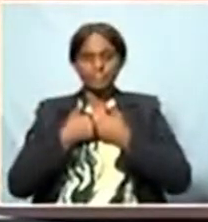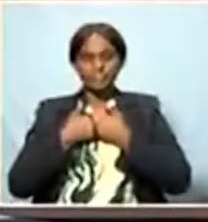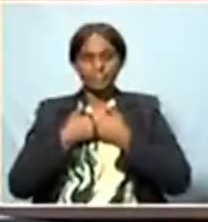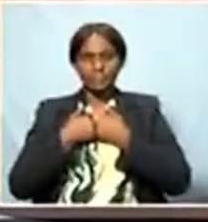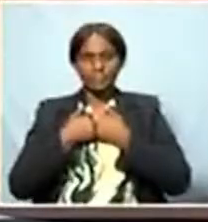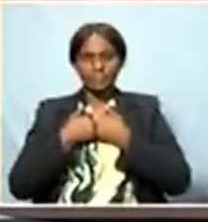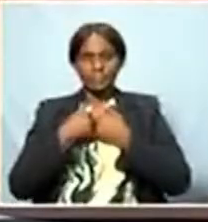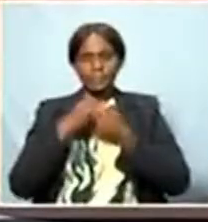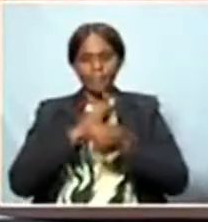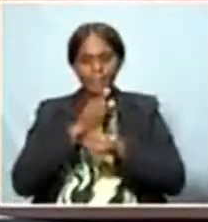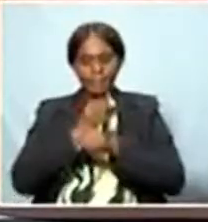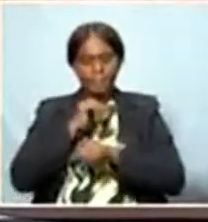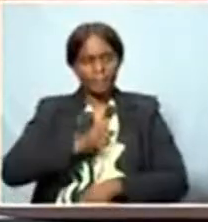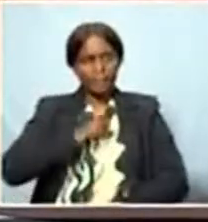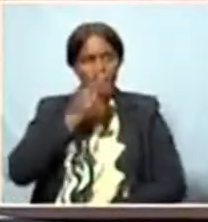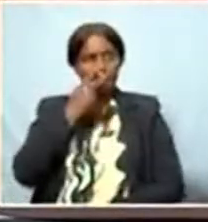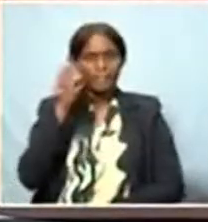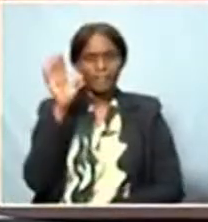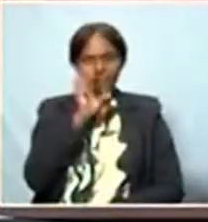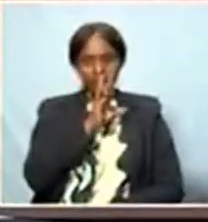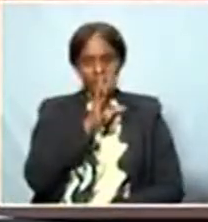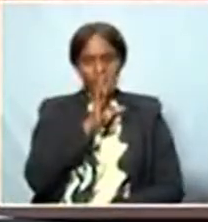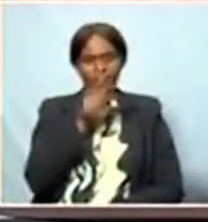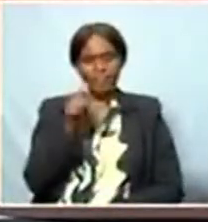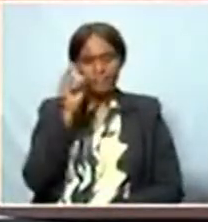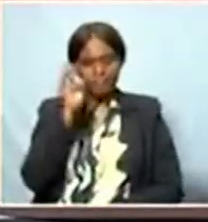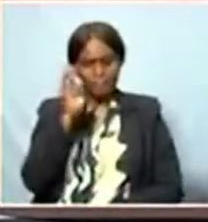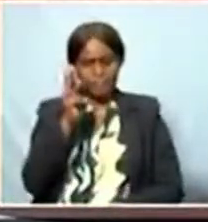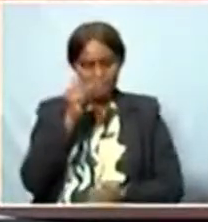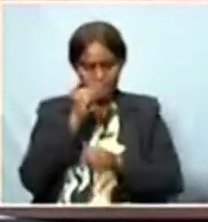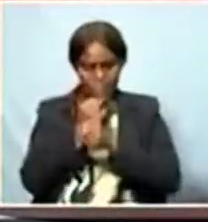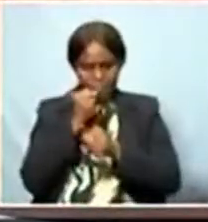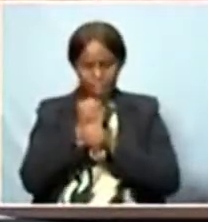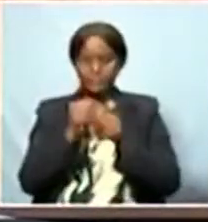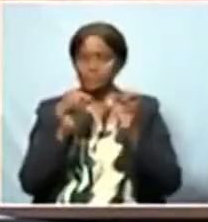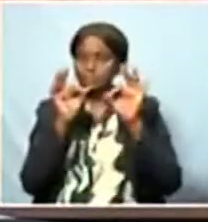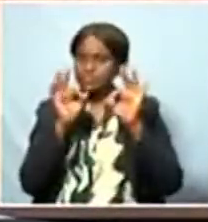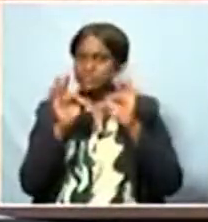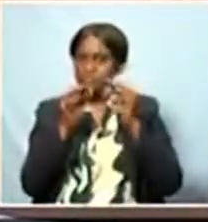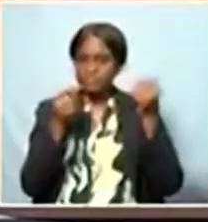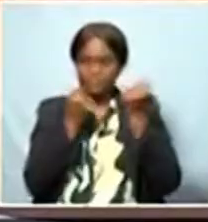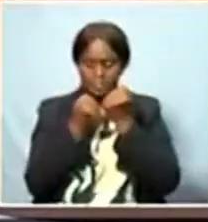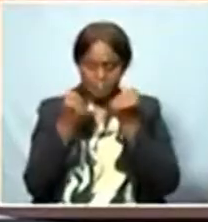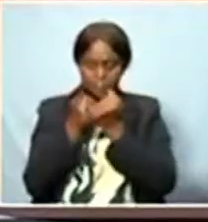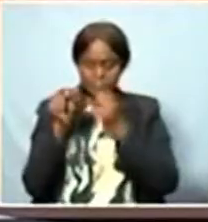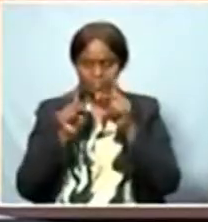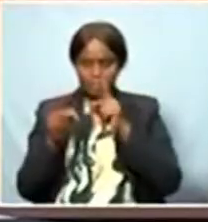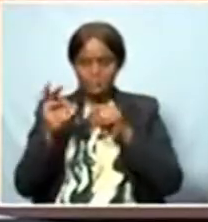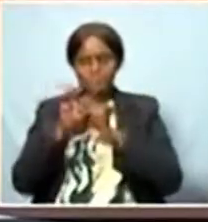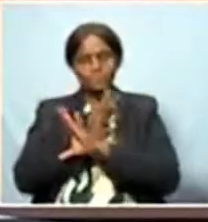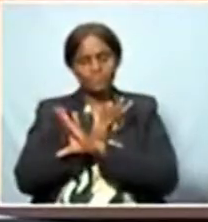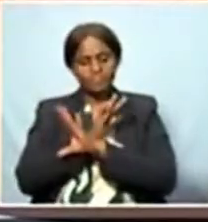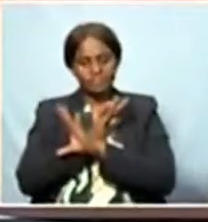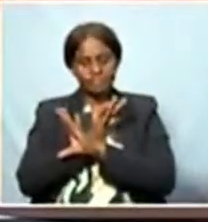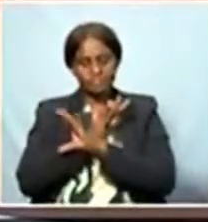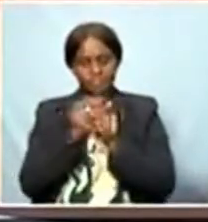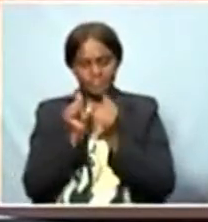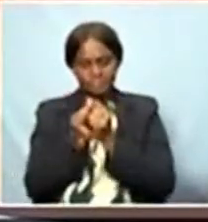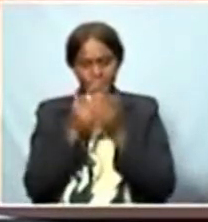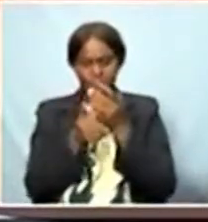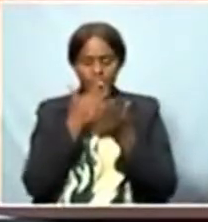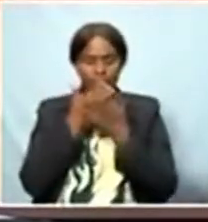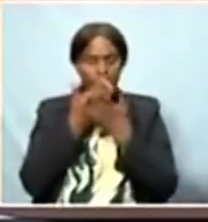then we will see that you will be effectively supporting the people of Zambia by